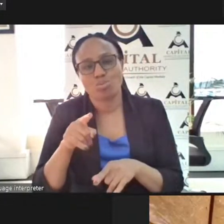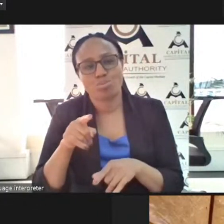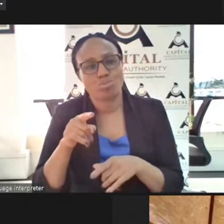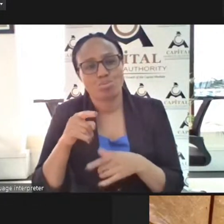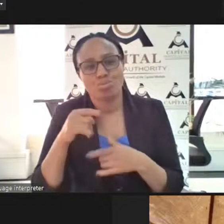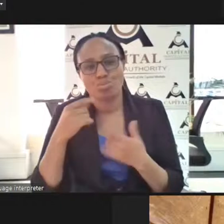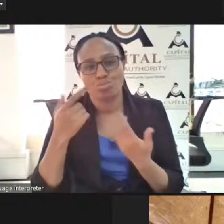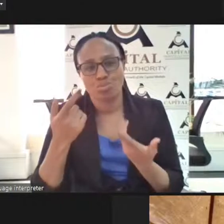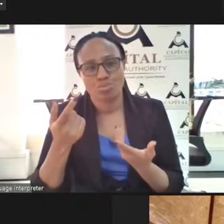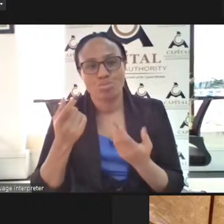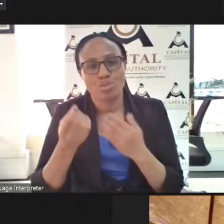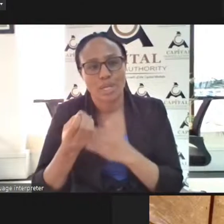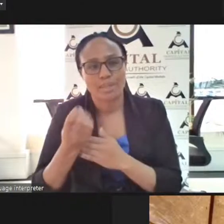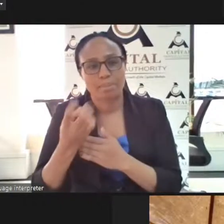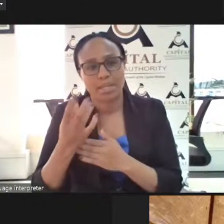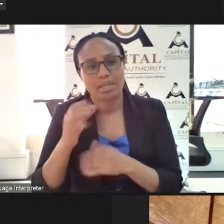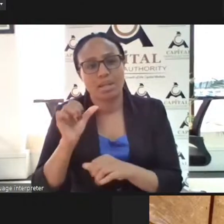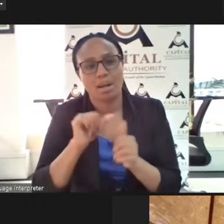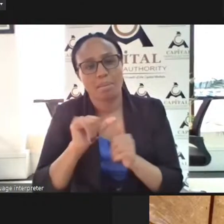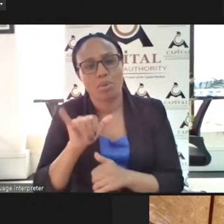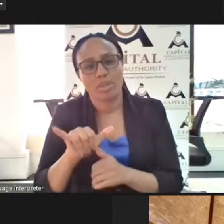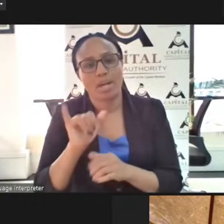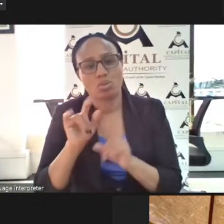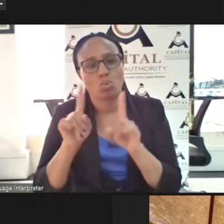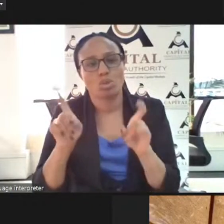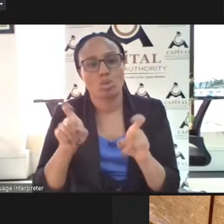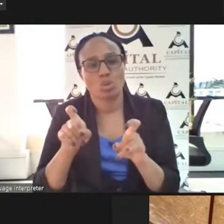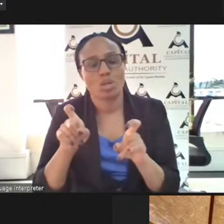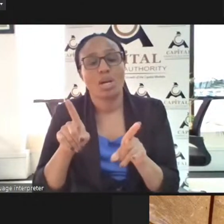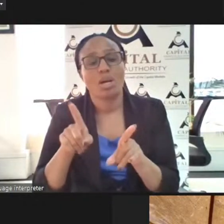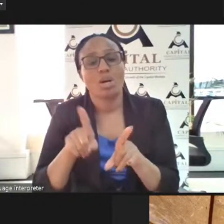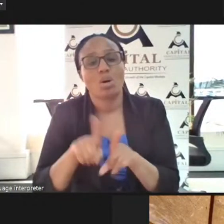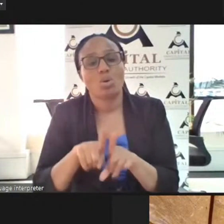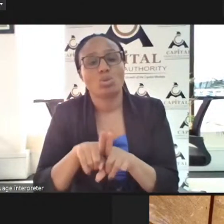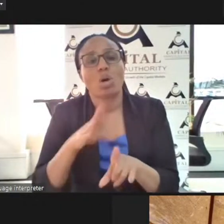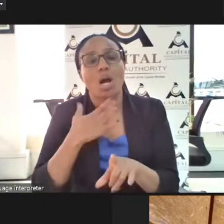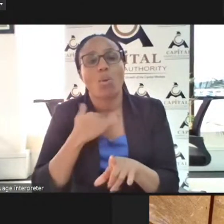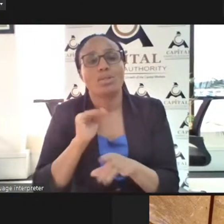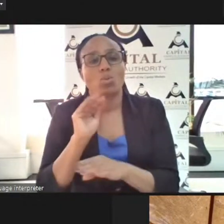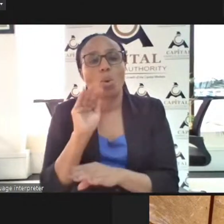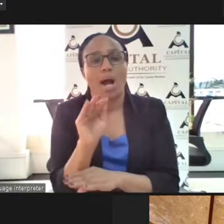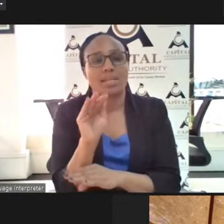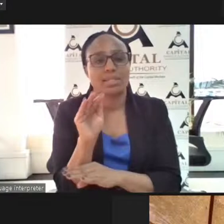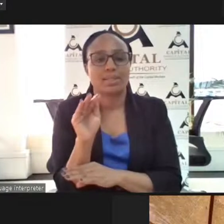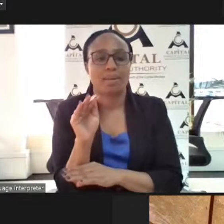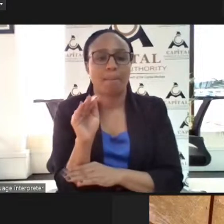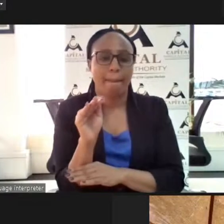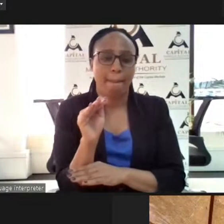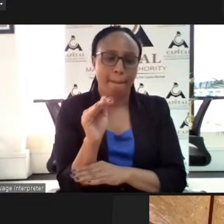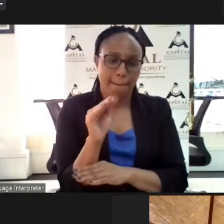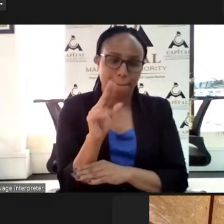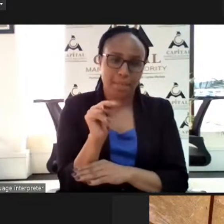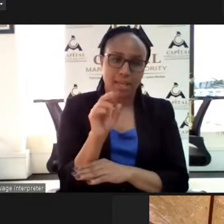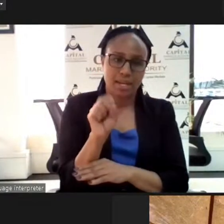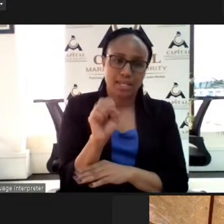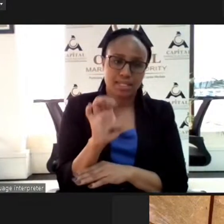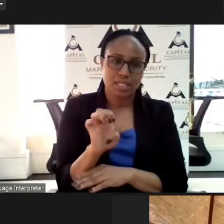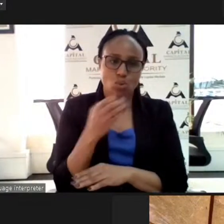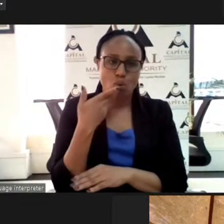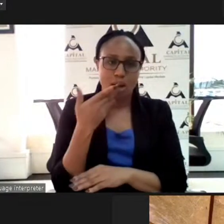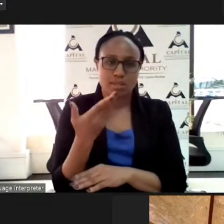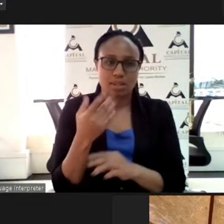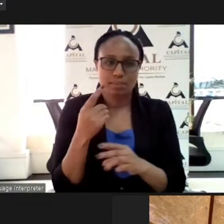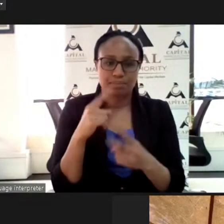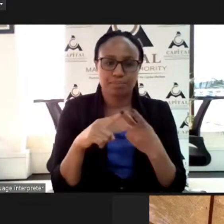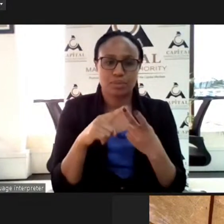around that question. I would also want to ask the NSE to respond to what are the requirements